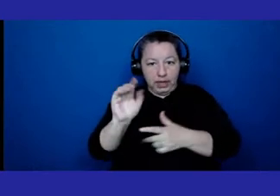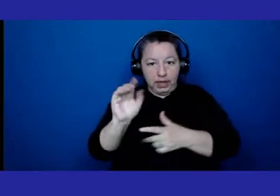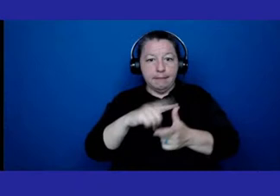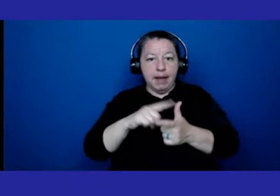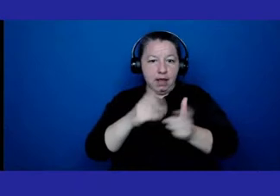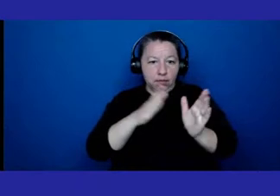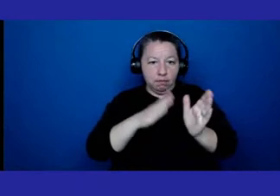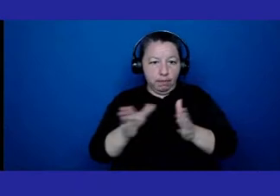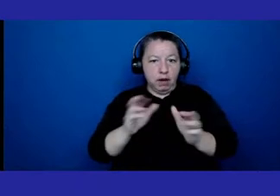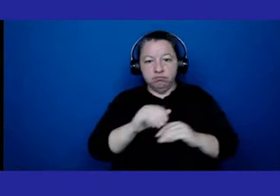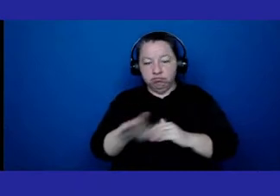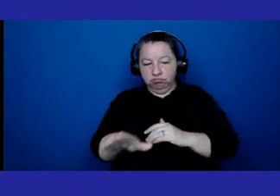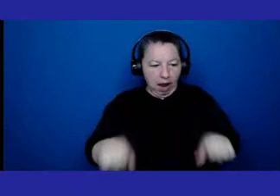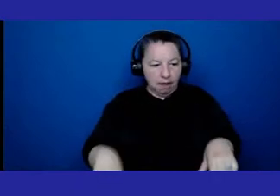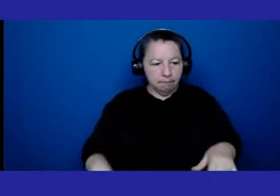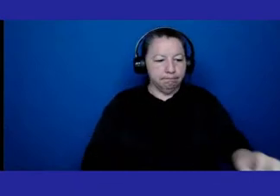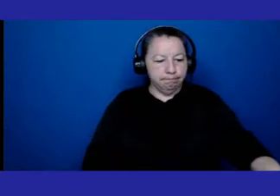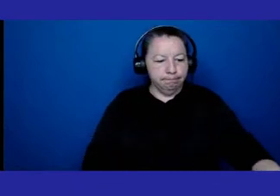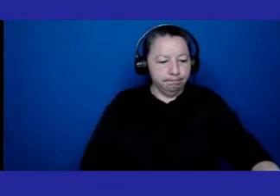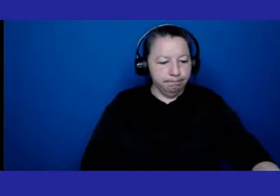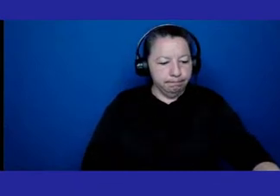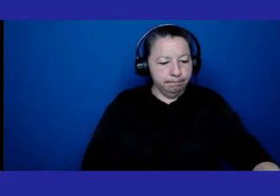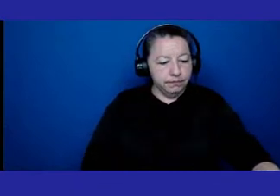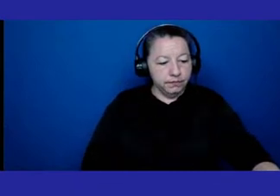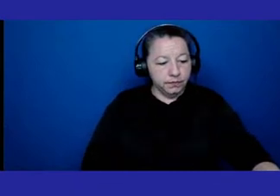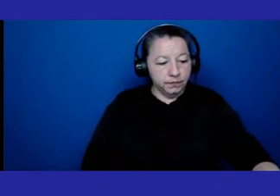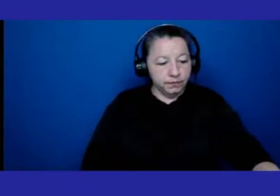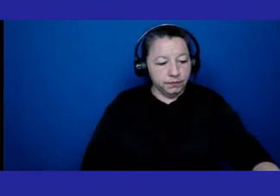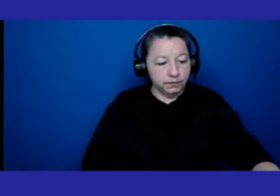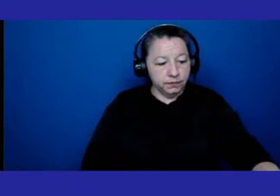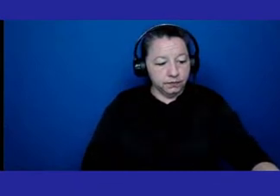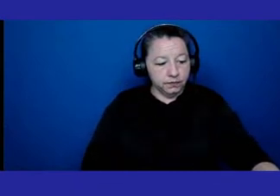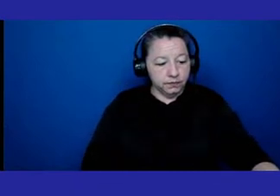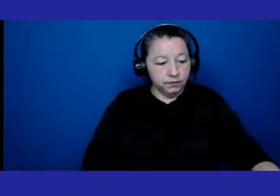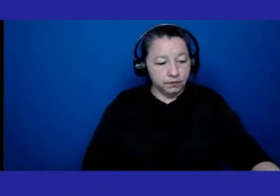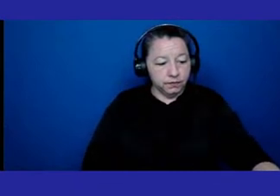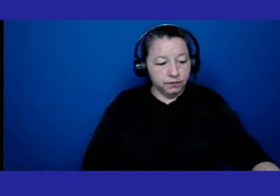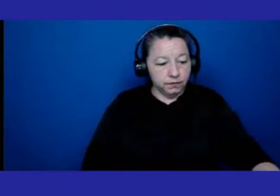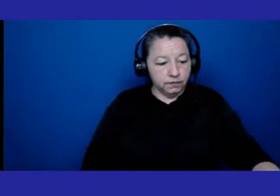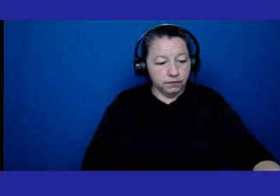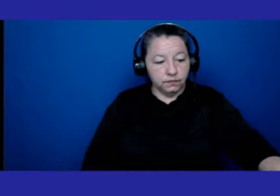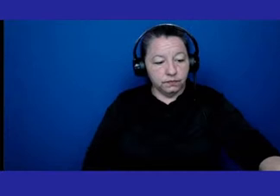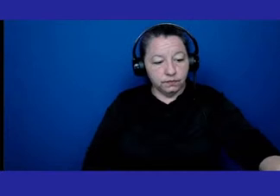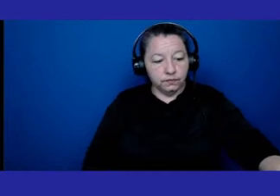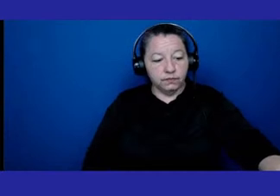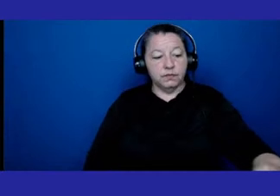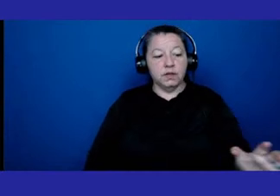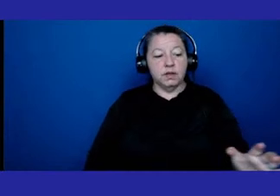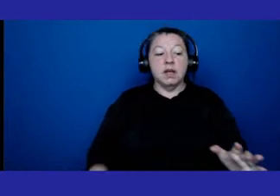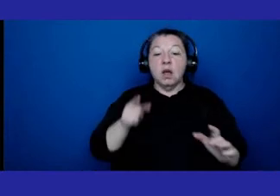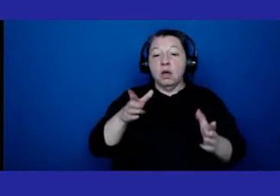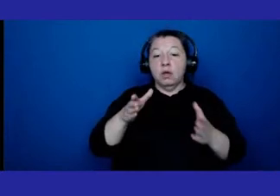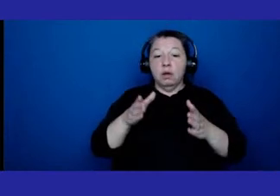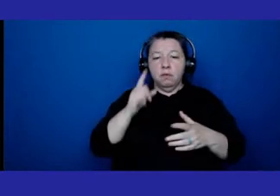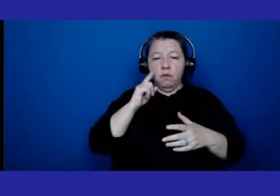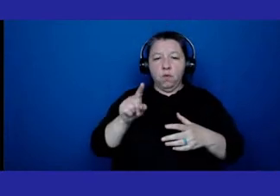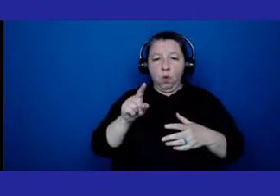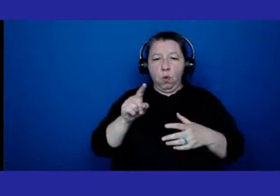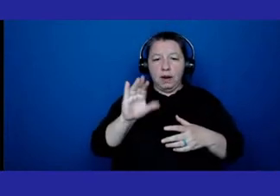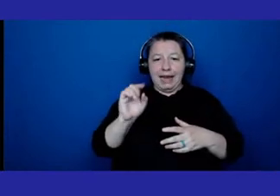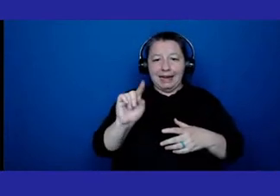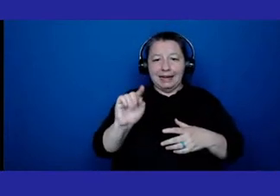those out. The candidate for billing, H&H does 3.5 days. Epic median